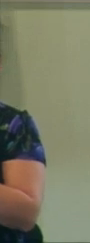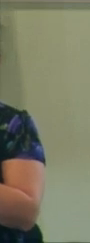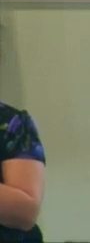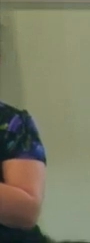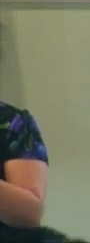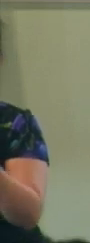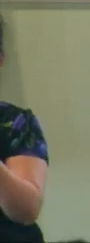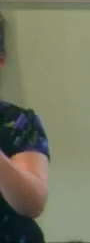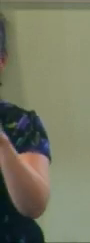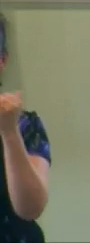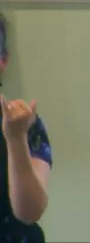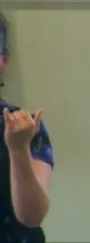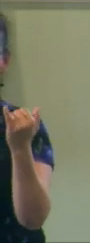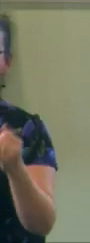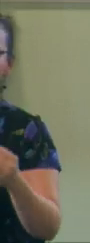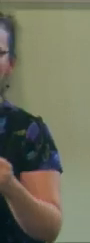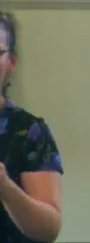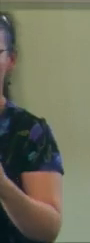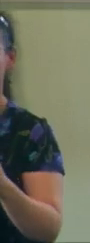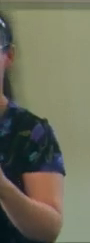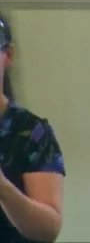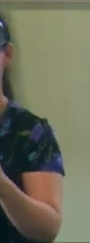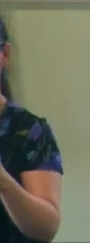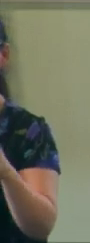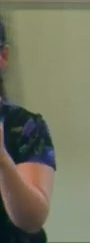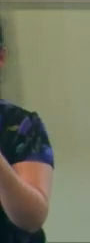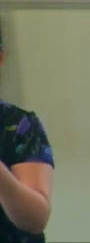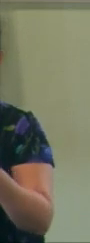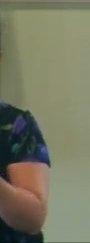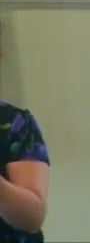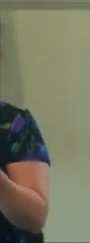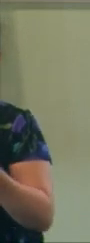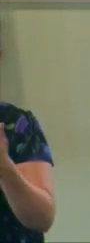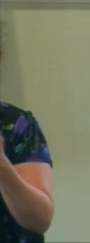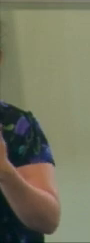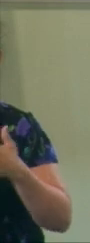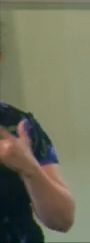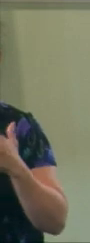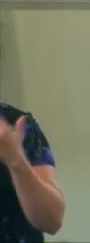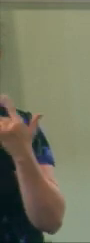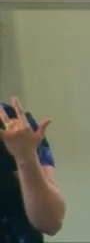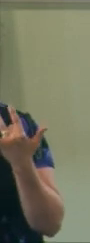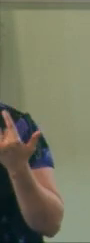but this I know with all my heart.